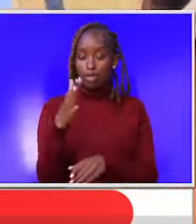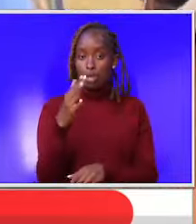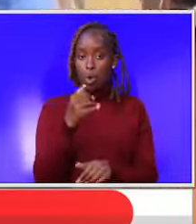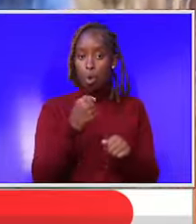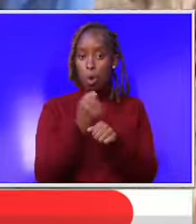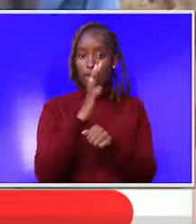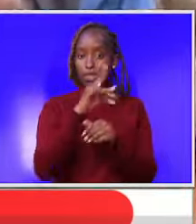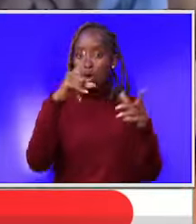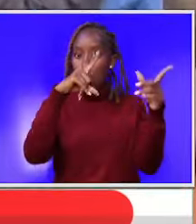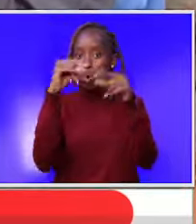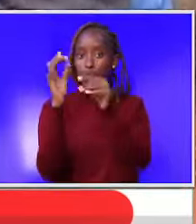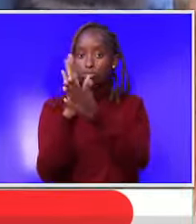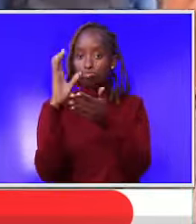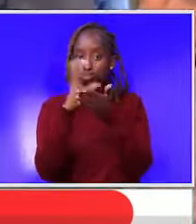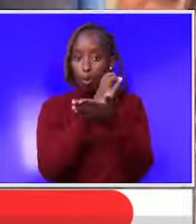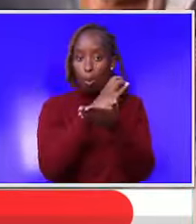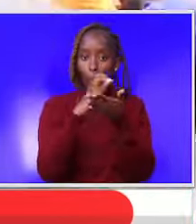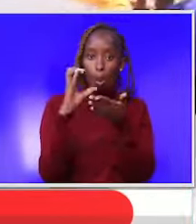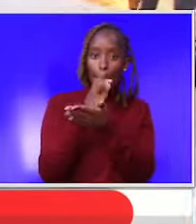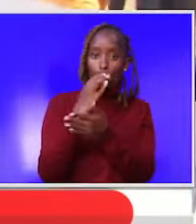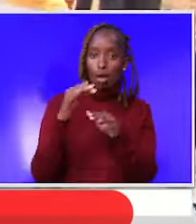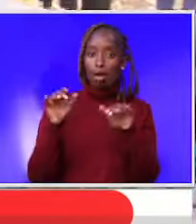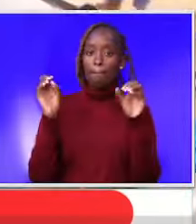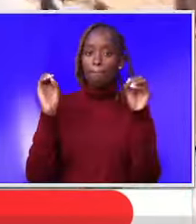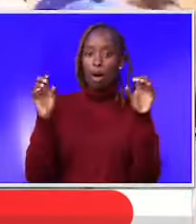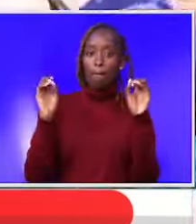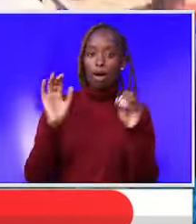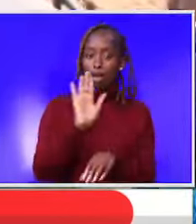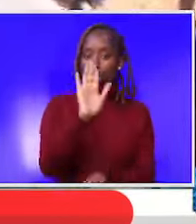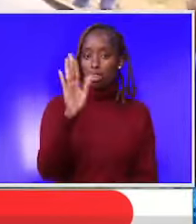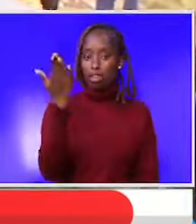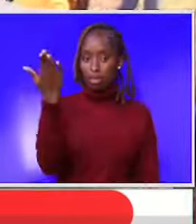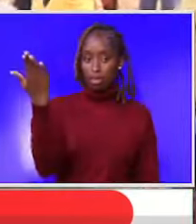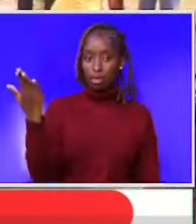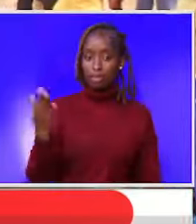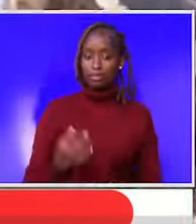kwa kazi yao ni kuzina kwa baba kikunywa kwa baba. Chichi, Josephine TV 47.